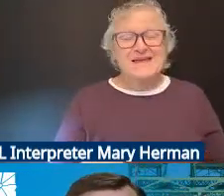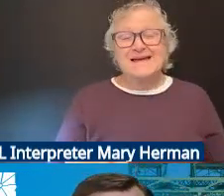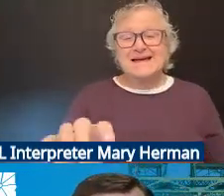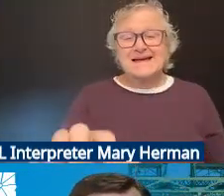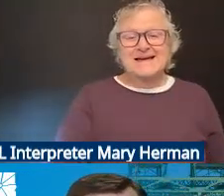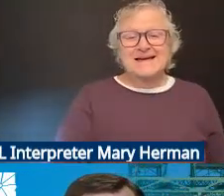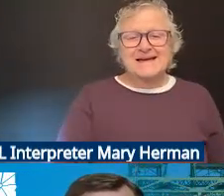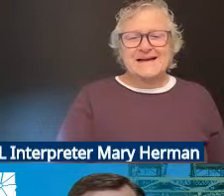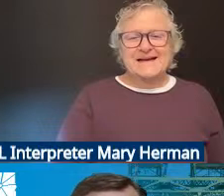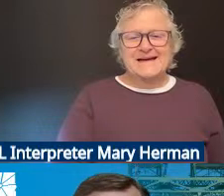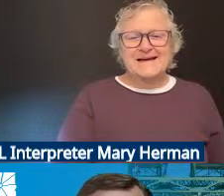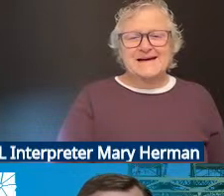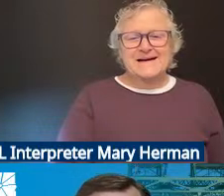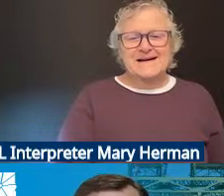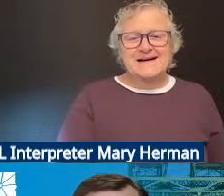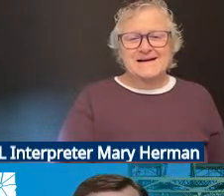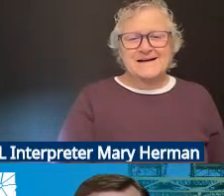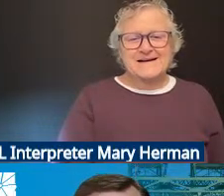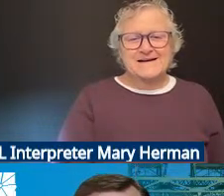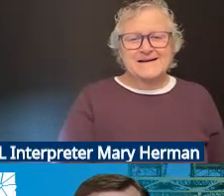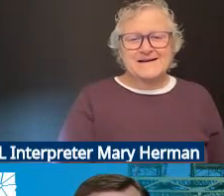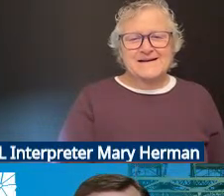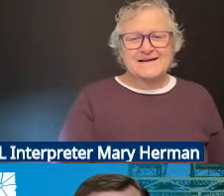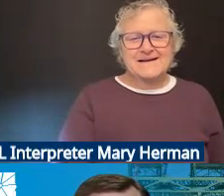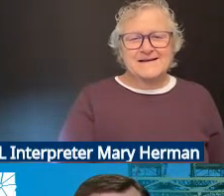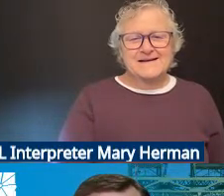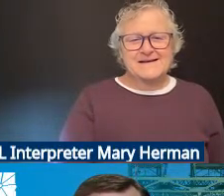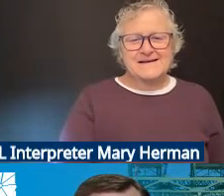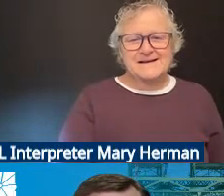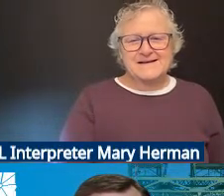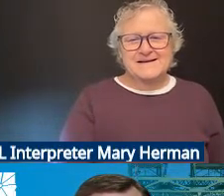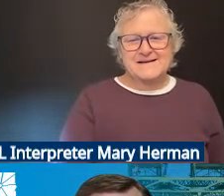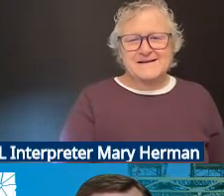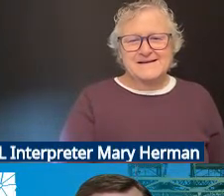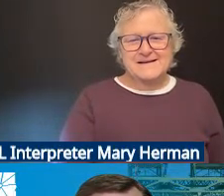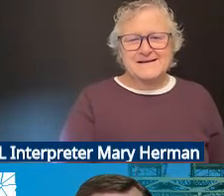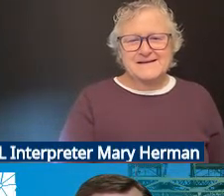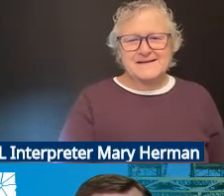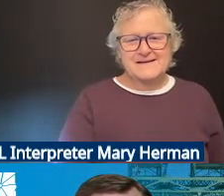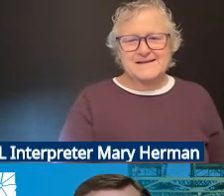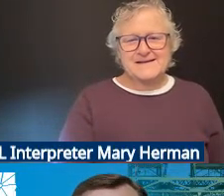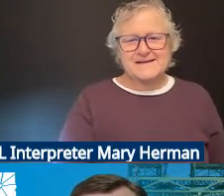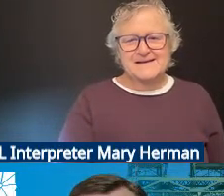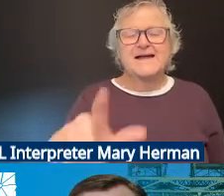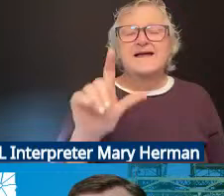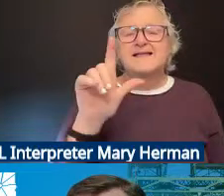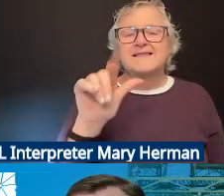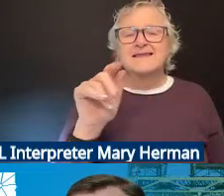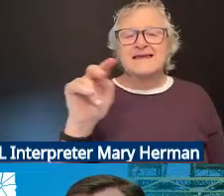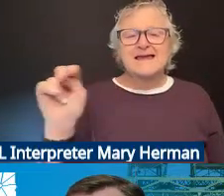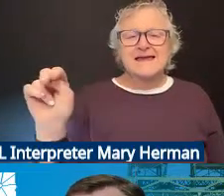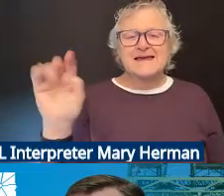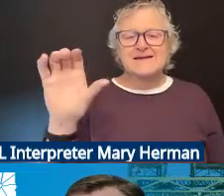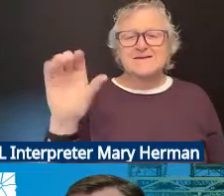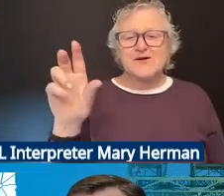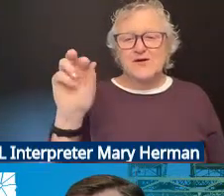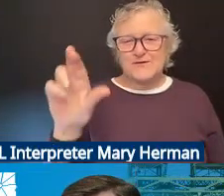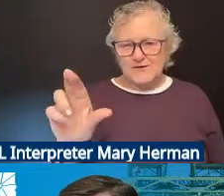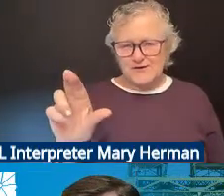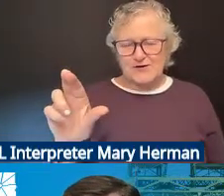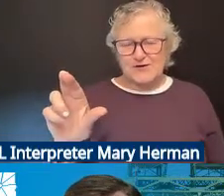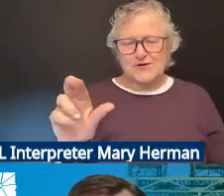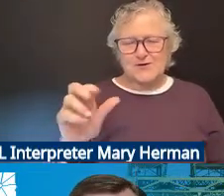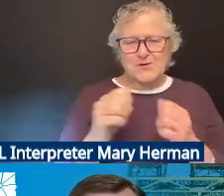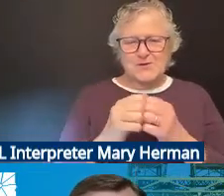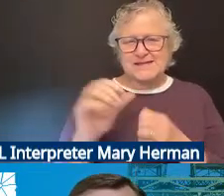at CTRAN, and glad to see everyone this morning, and no updates at this time. Thank you, Leanne. Next, we'll